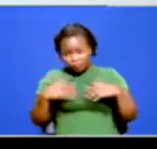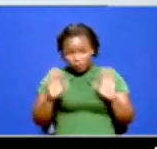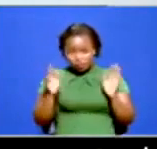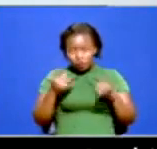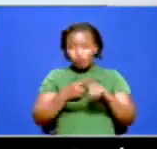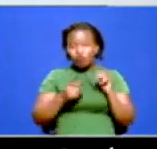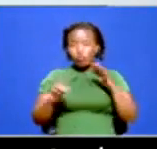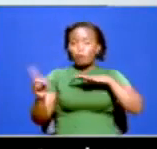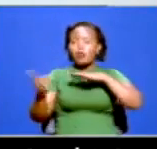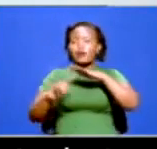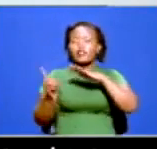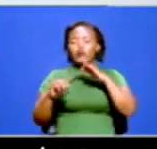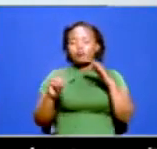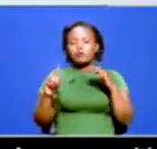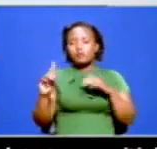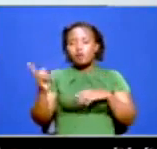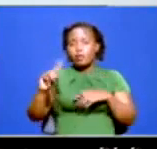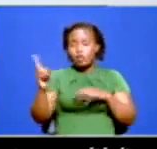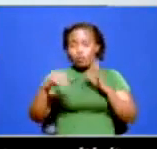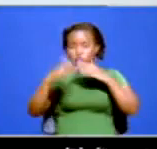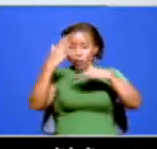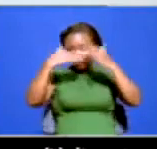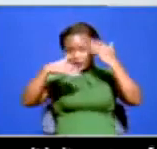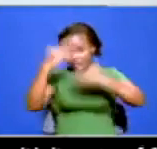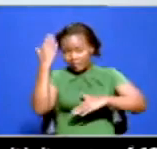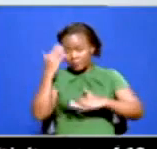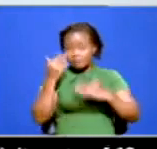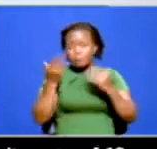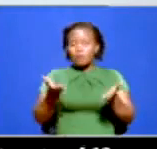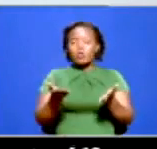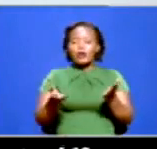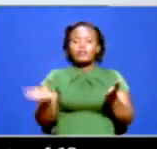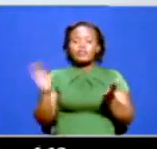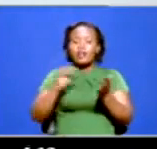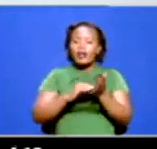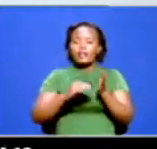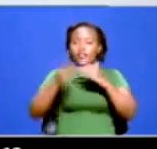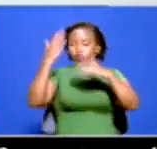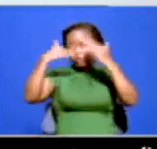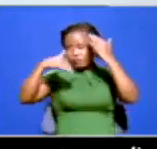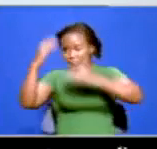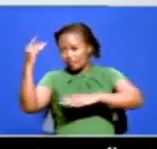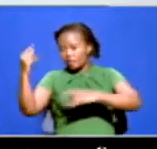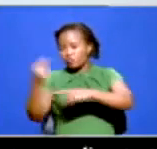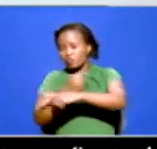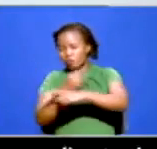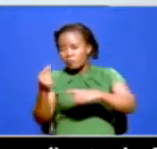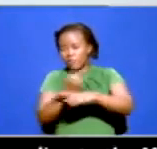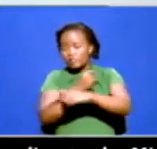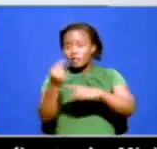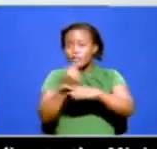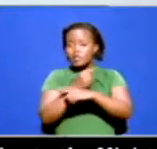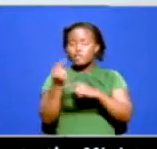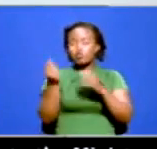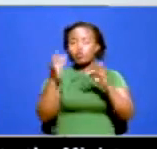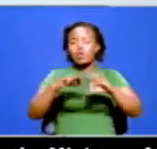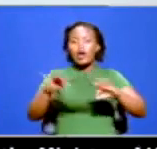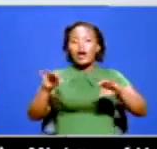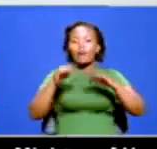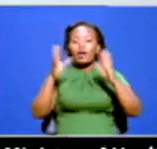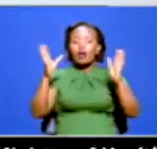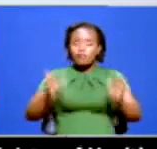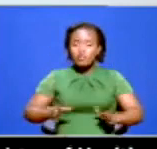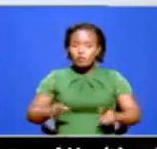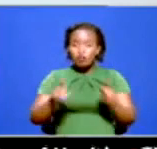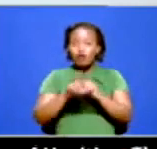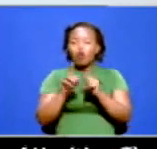University. Now the university will be offering that to our officers and those who come from